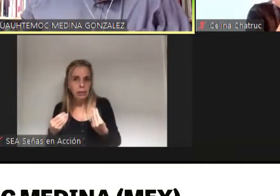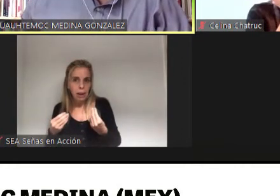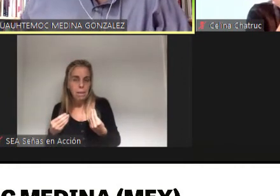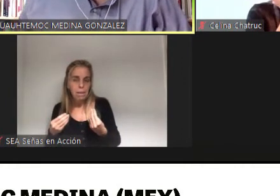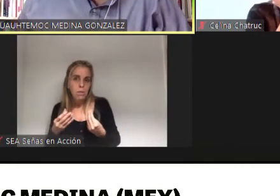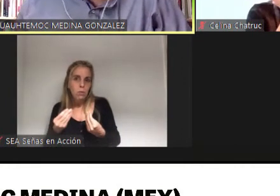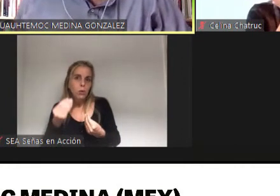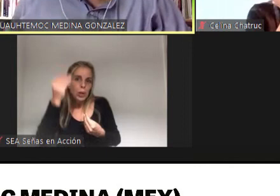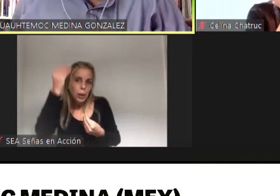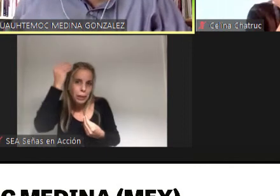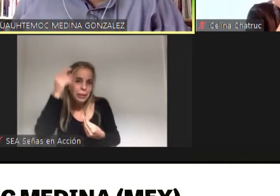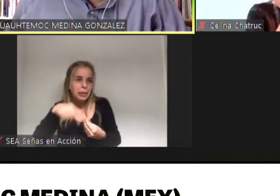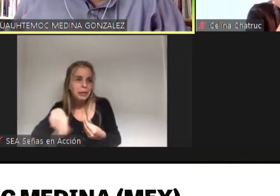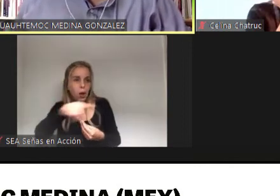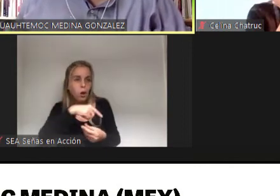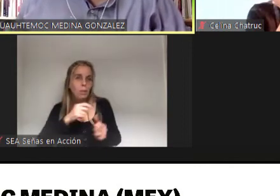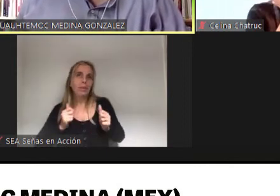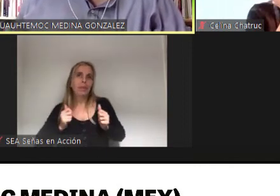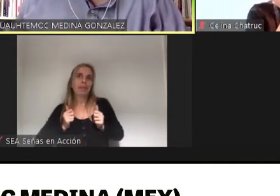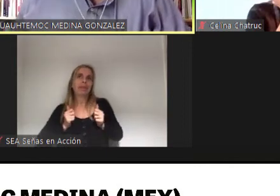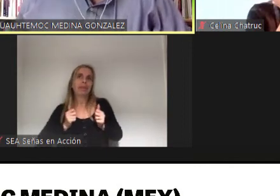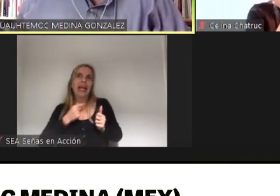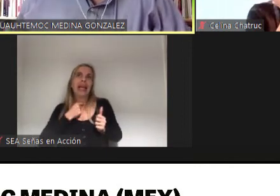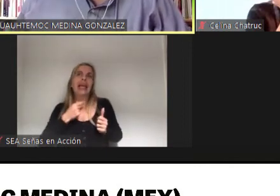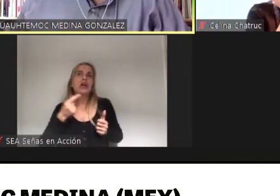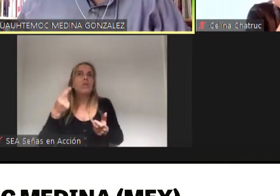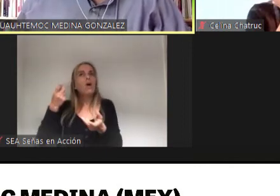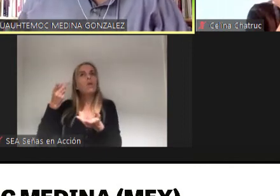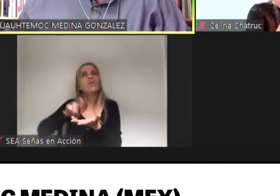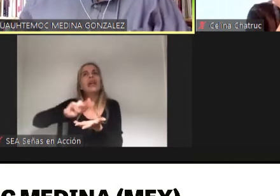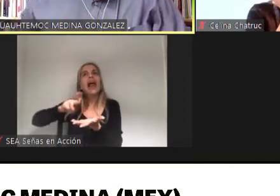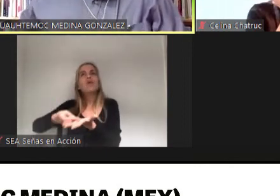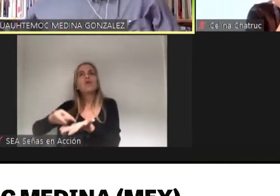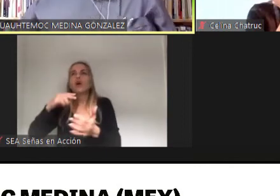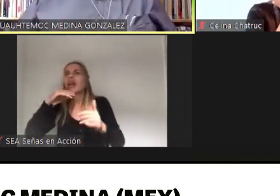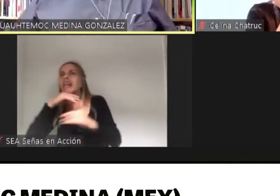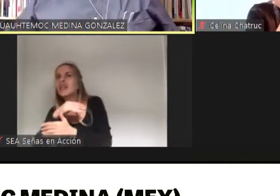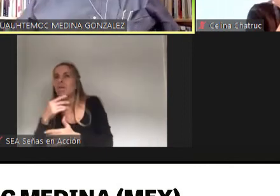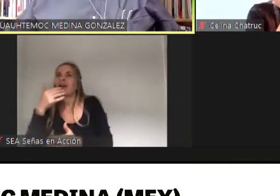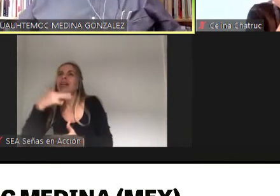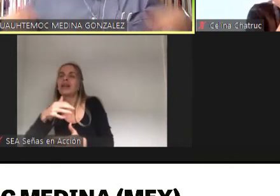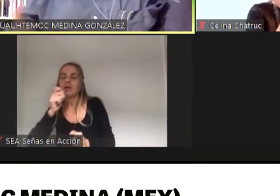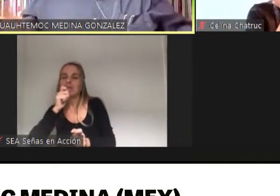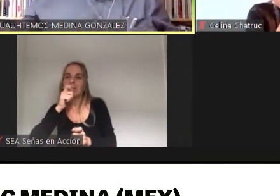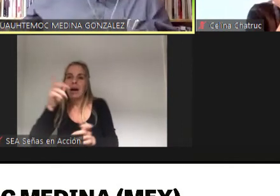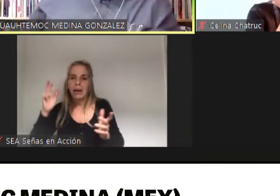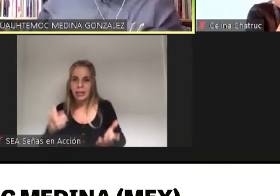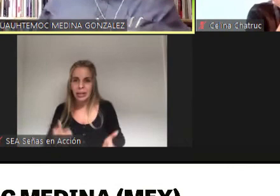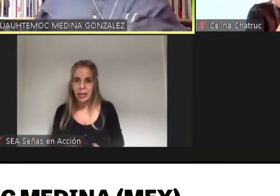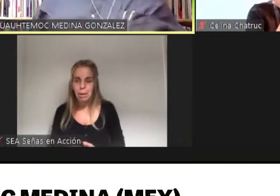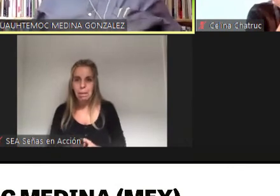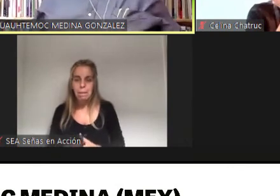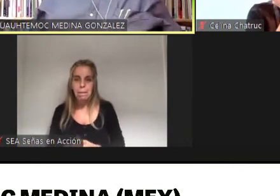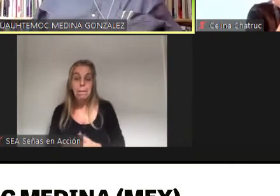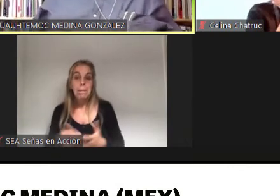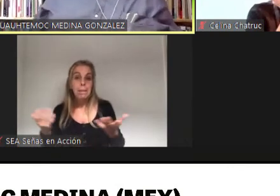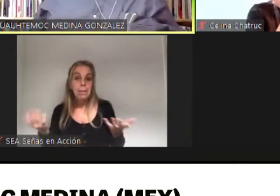have been so sluggish that we have no repair. Possible. We are beyond